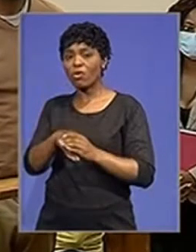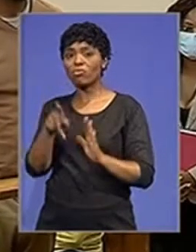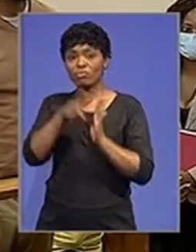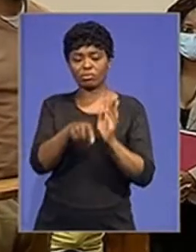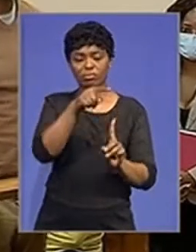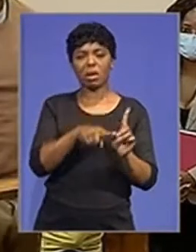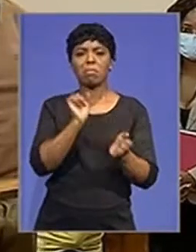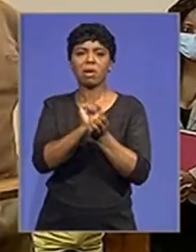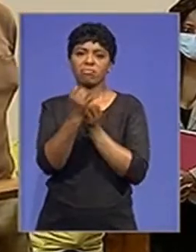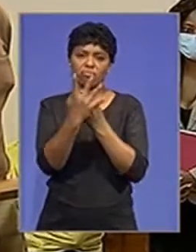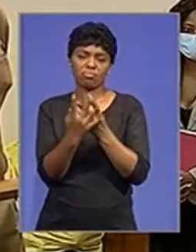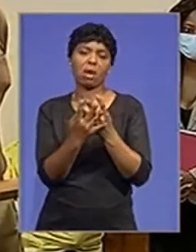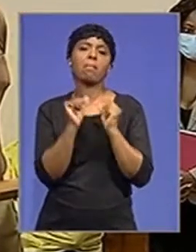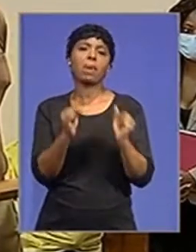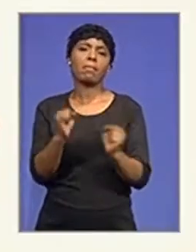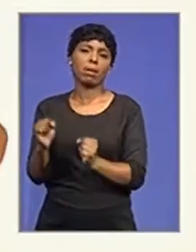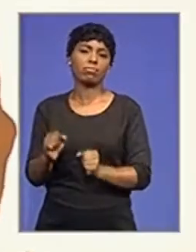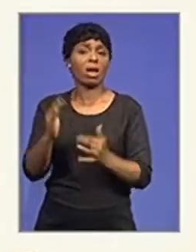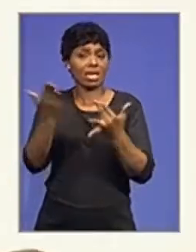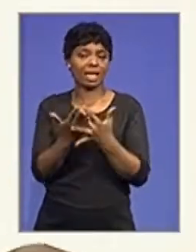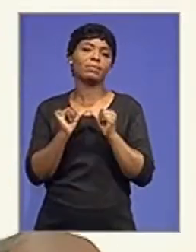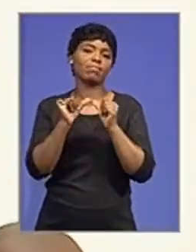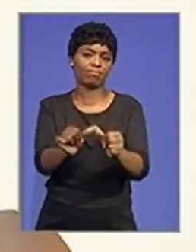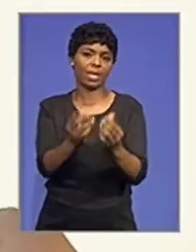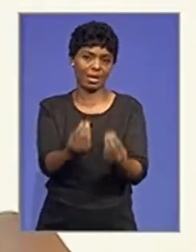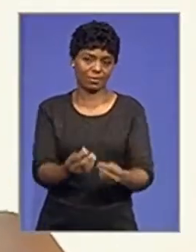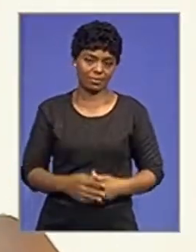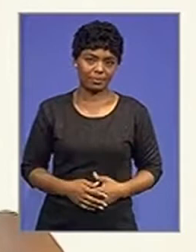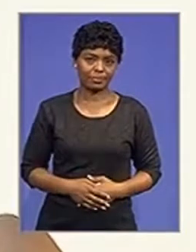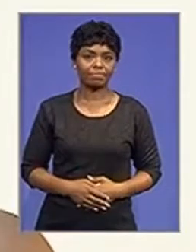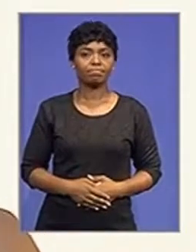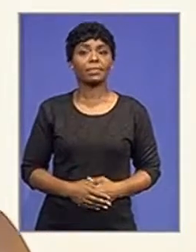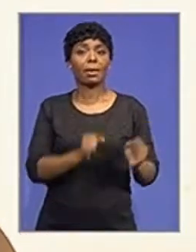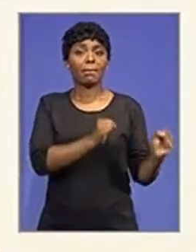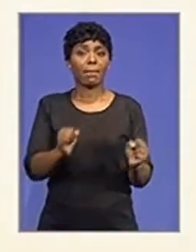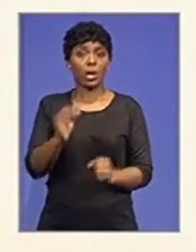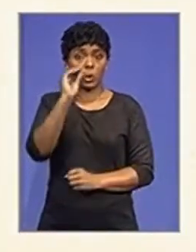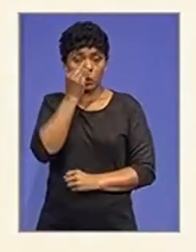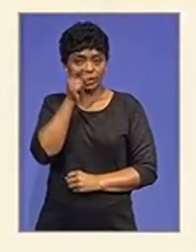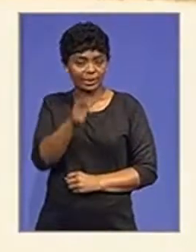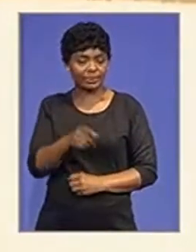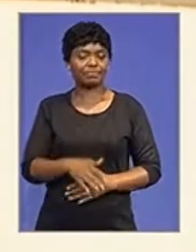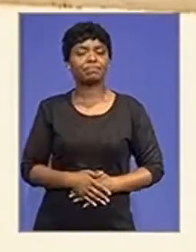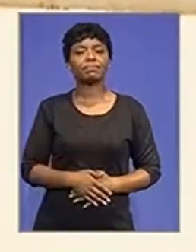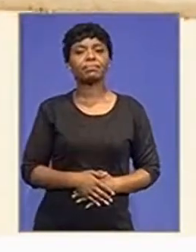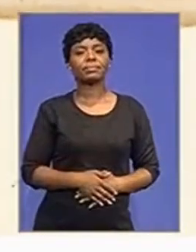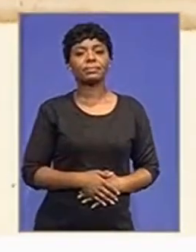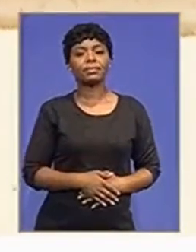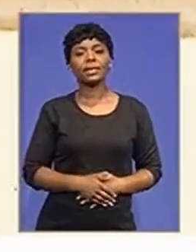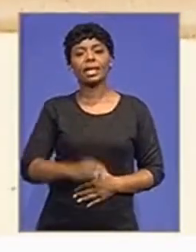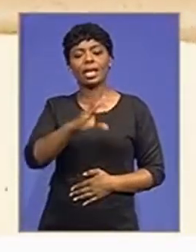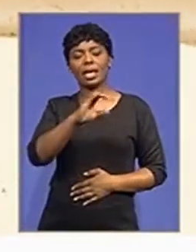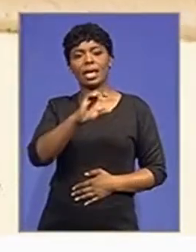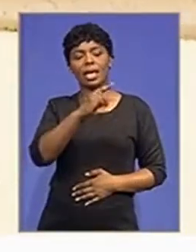lefetshwaneng. Kgetse e tsweletse pele. Re sa le teng foo le ba lelapa la ga Collins Khoza